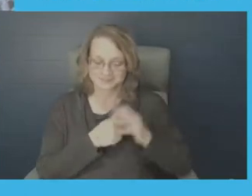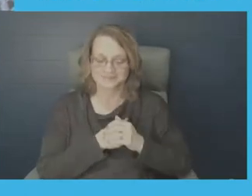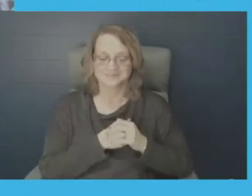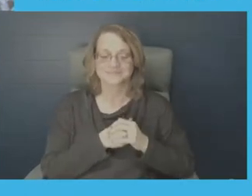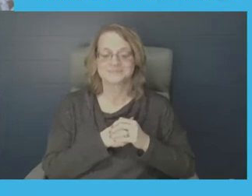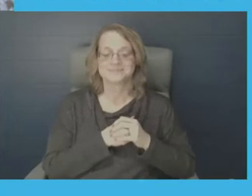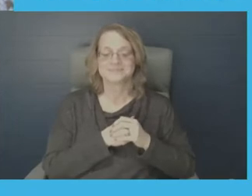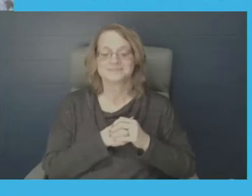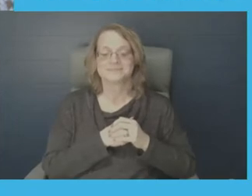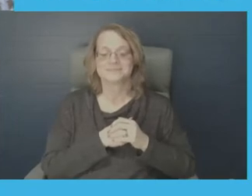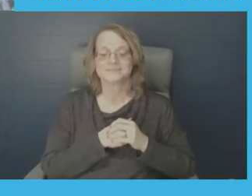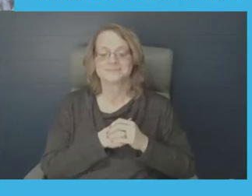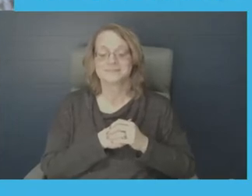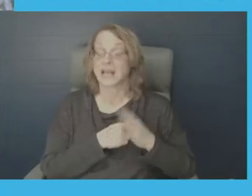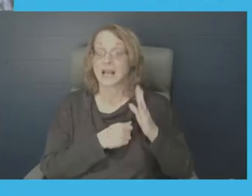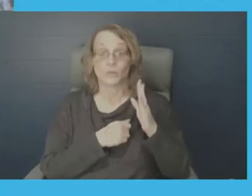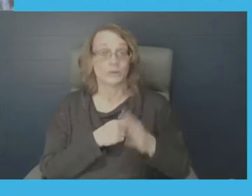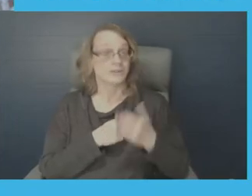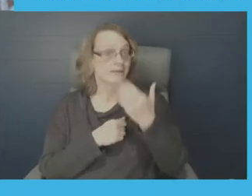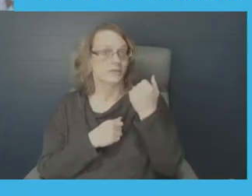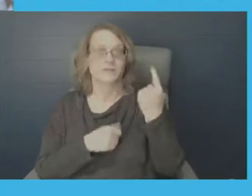As I close,